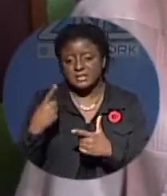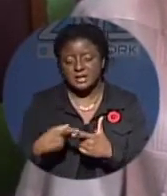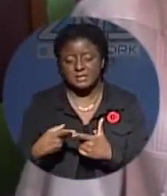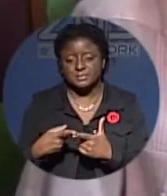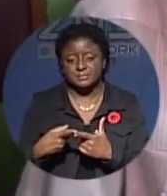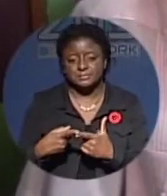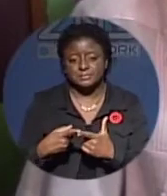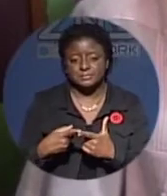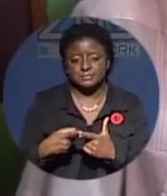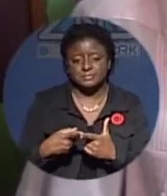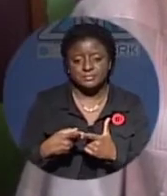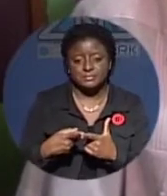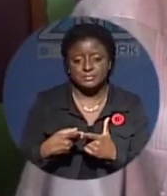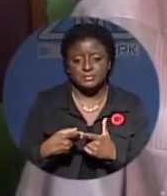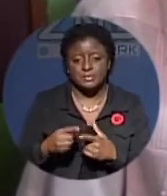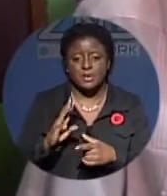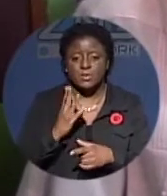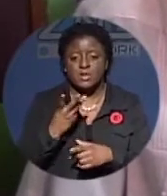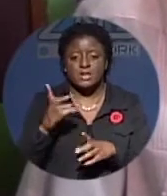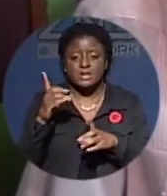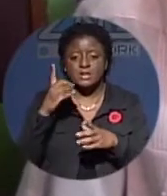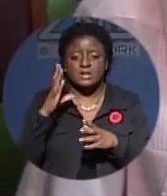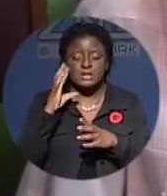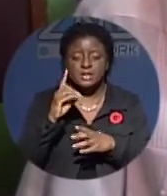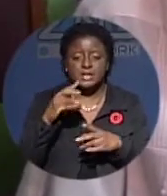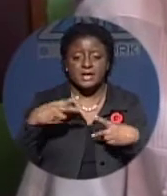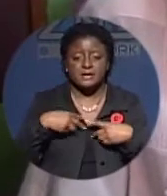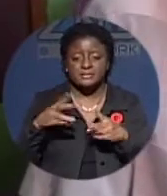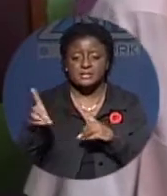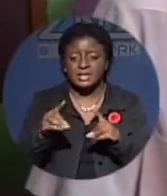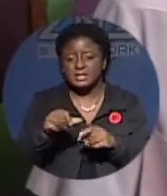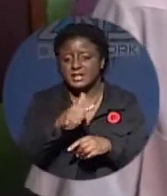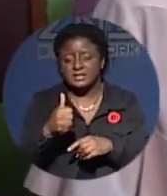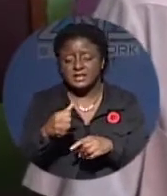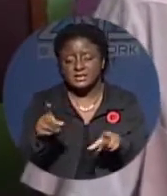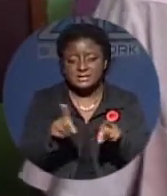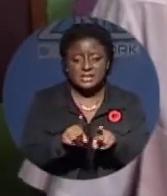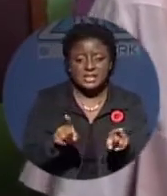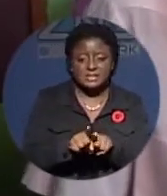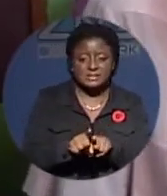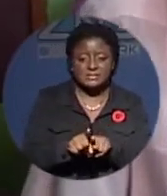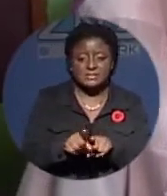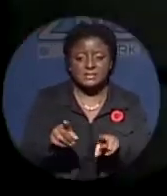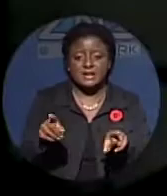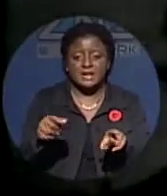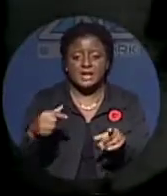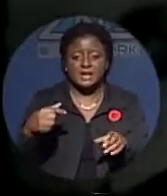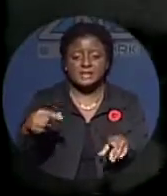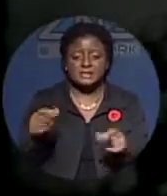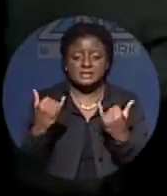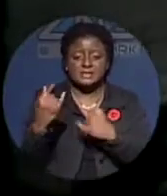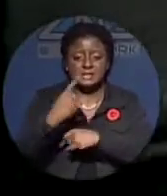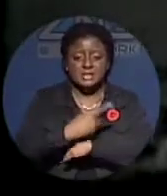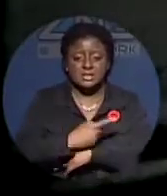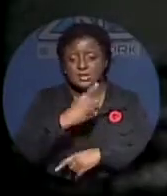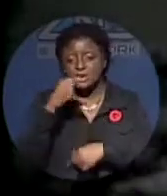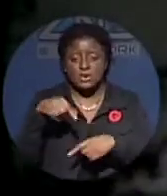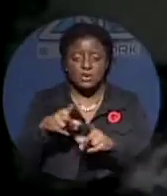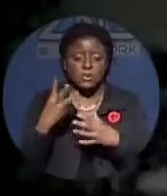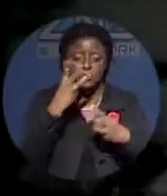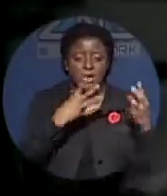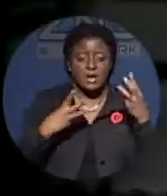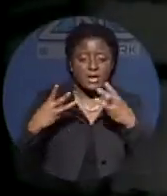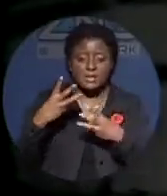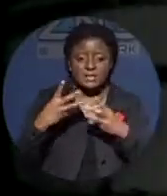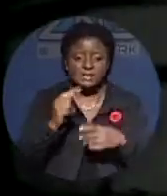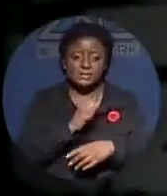know, you could have done anything. Just like it is today. You go wild. Toppin, who says he was